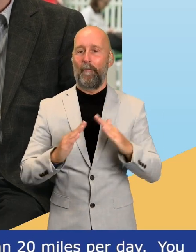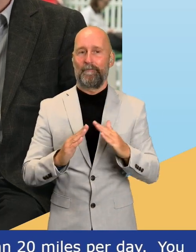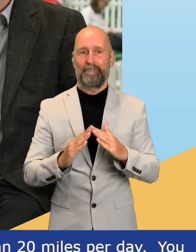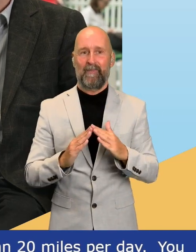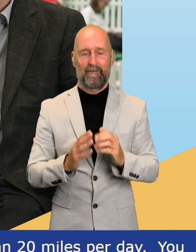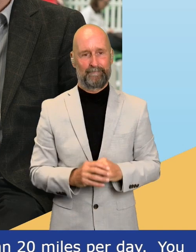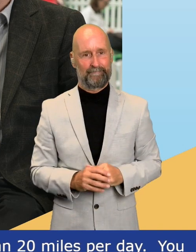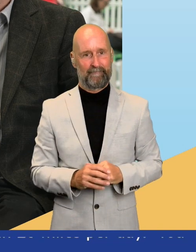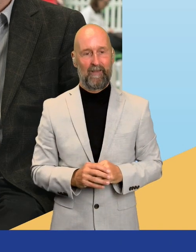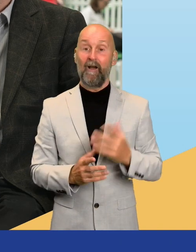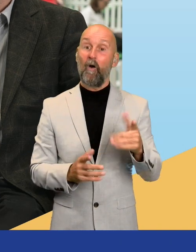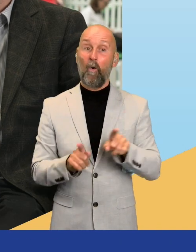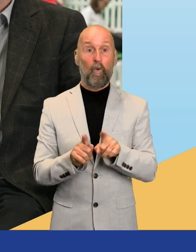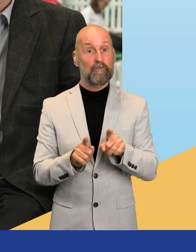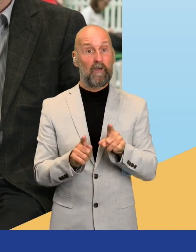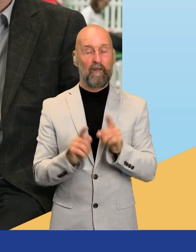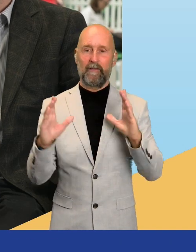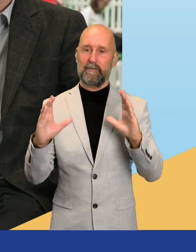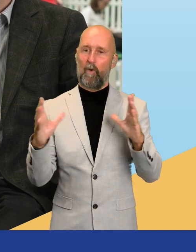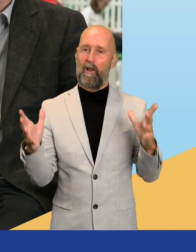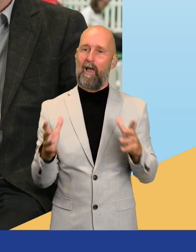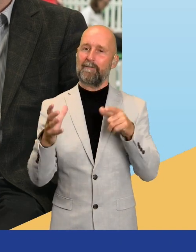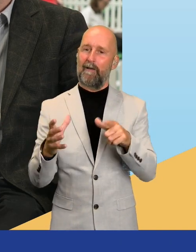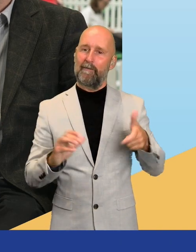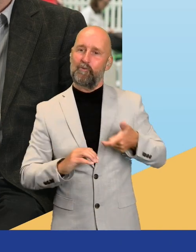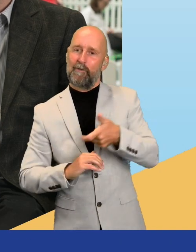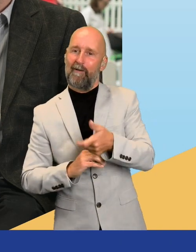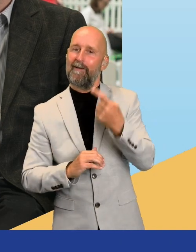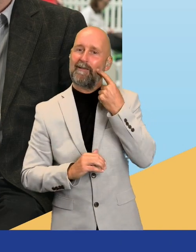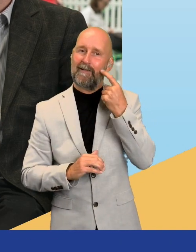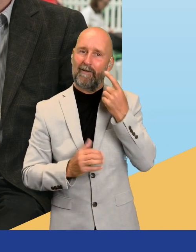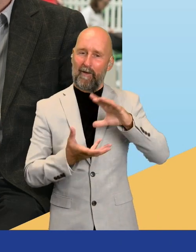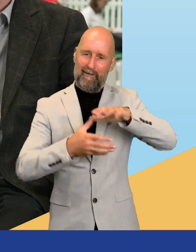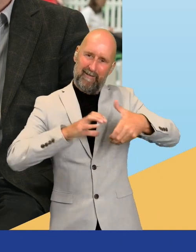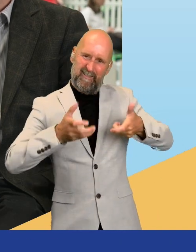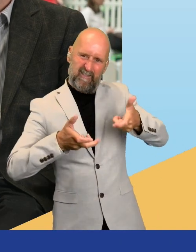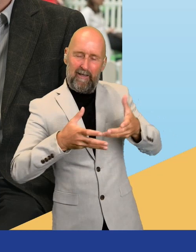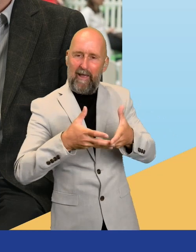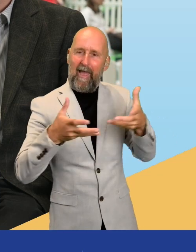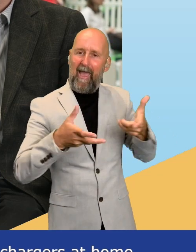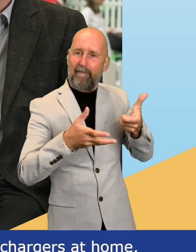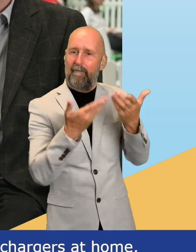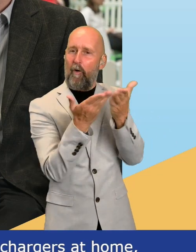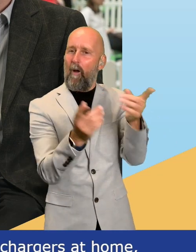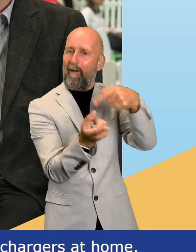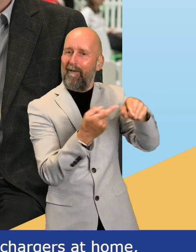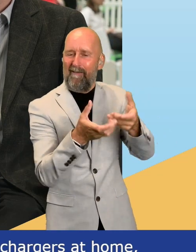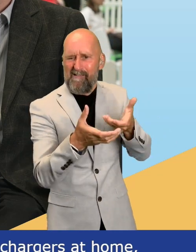home, the chargers you have at home are a bit smaller and lighter, and they're a bit easier to use if you have difficulties with the bigger, heavier public chargers.